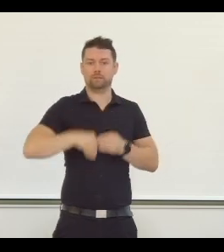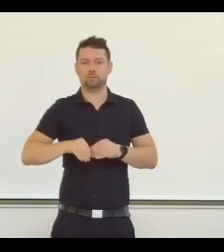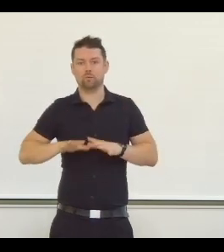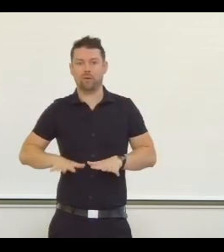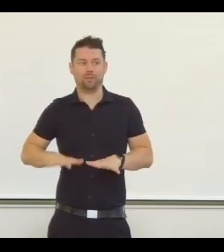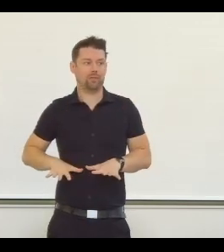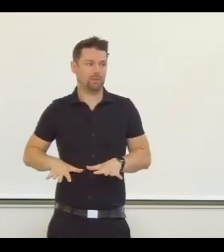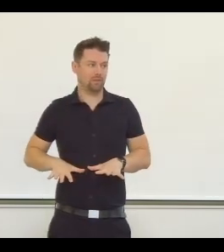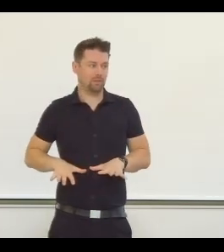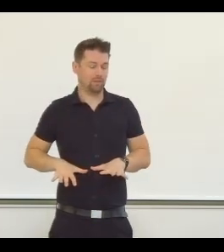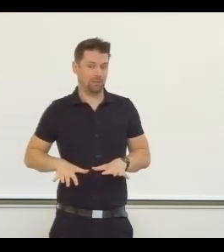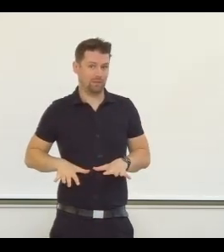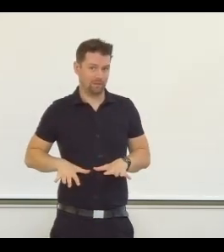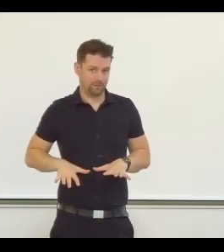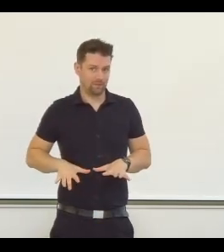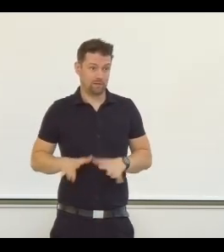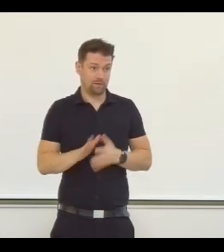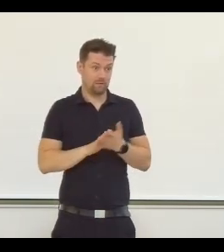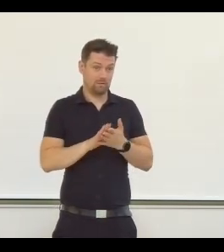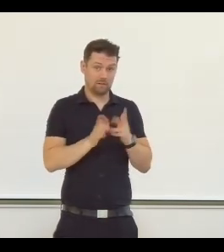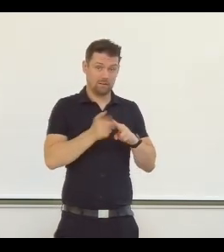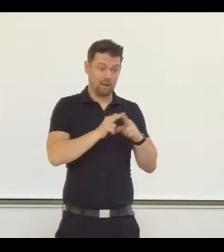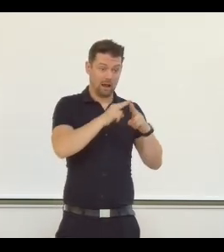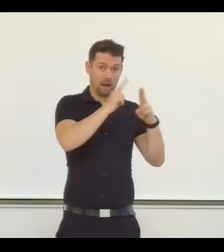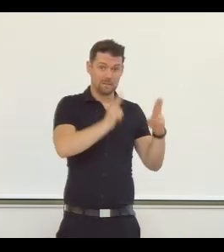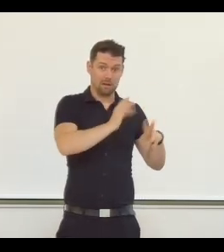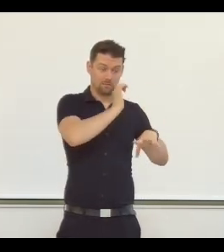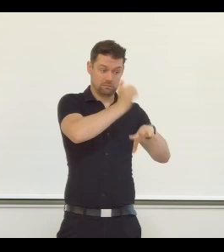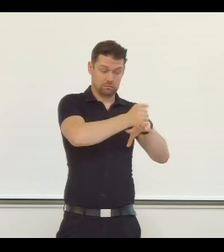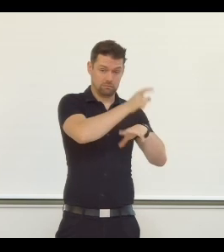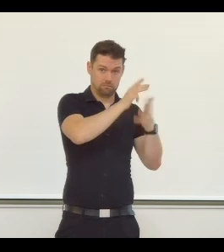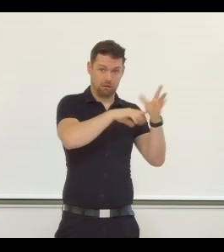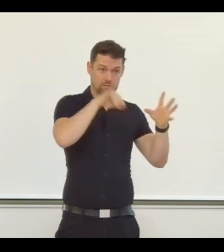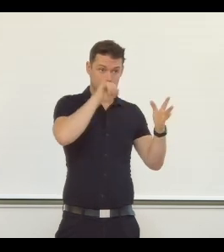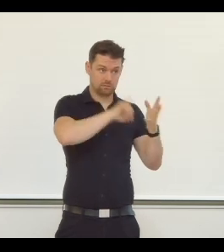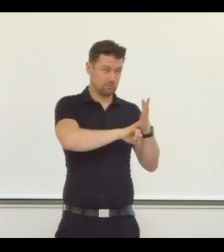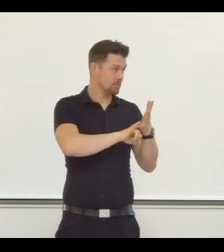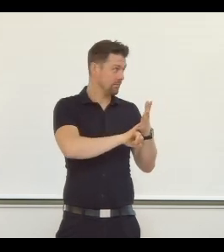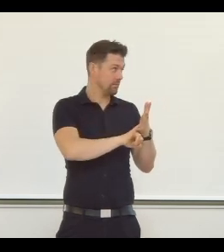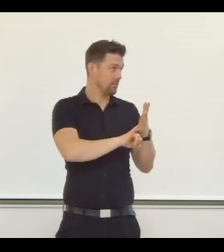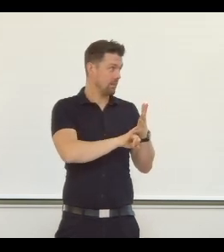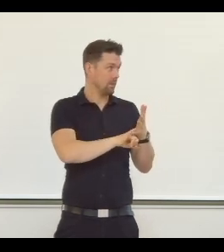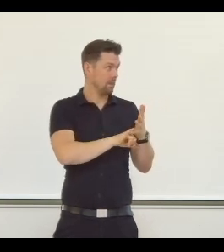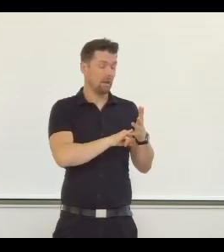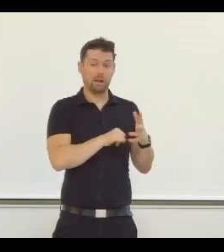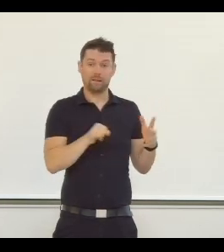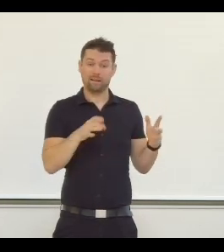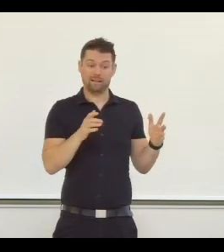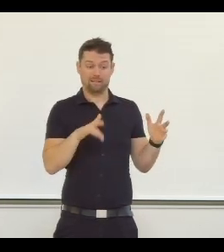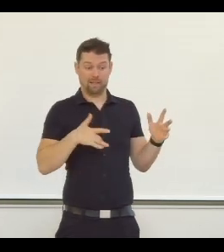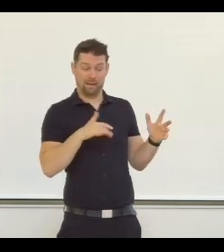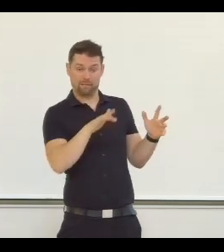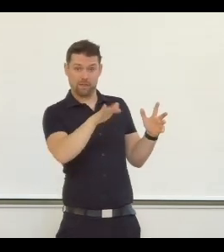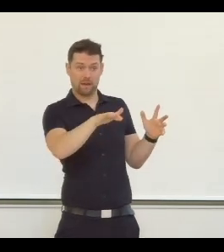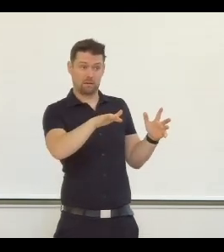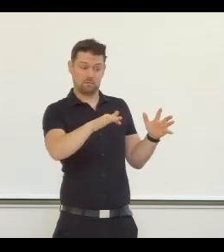And if we have a habitat on Mars, it will be, and there is life, actually living life forms on Mars,